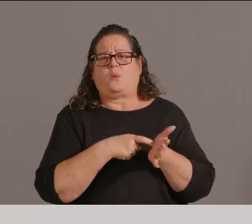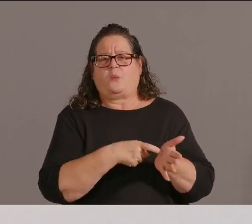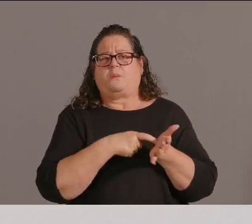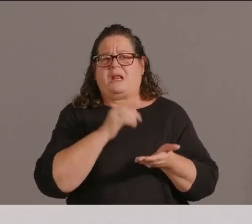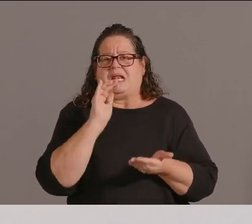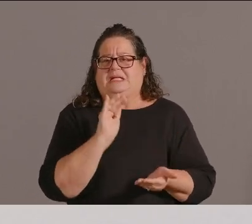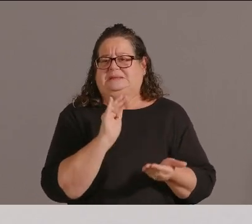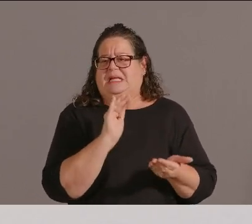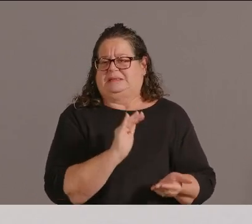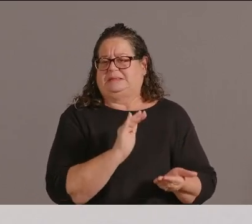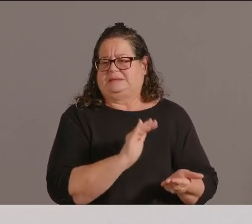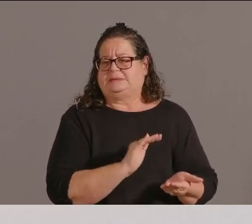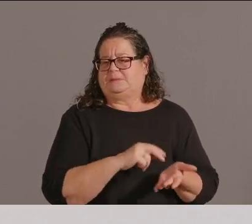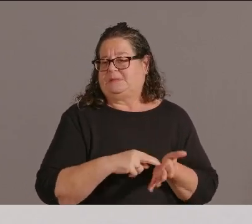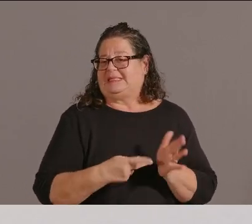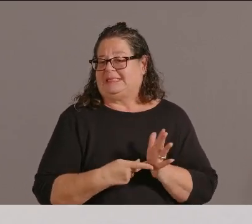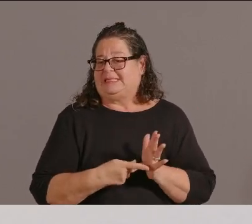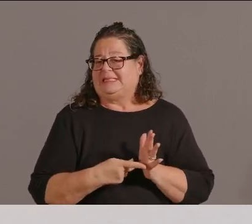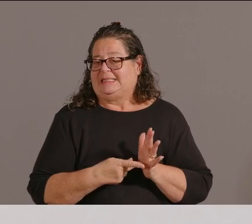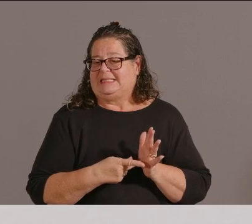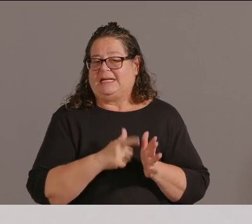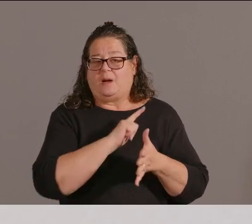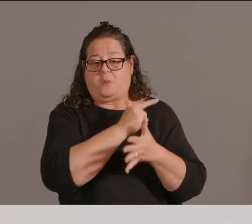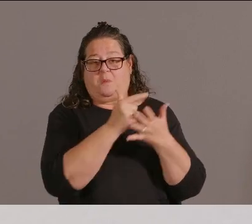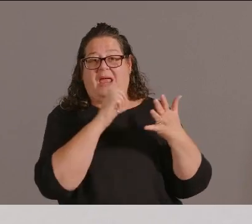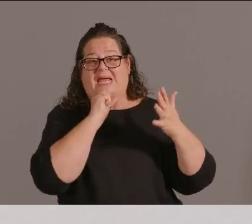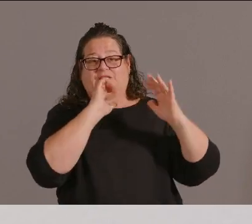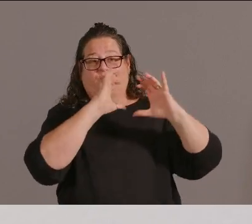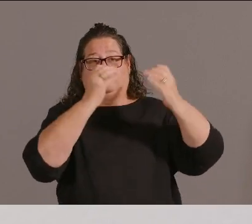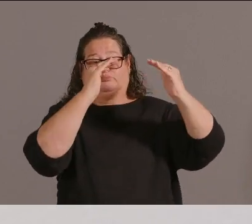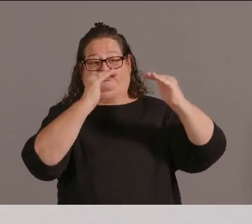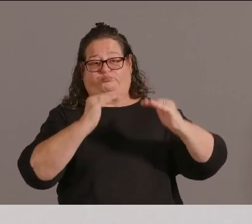moved through those groups and just have it open to everybody now.